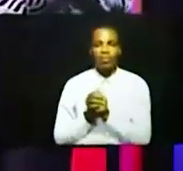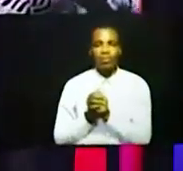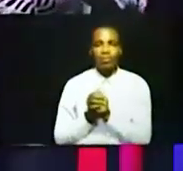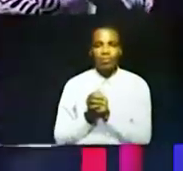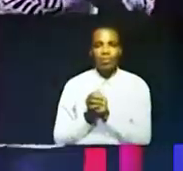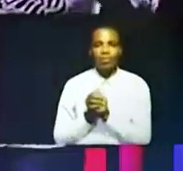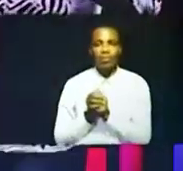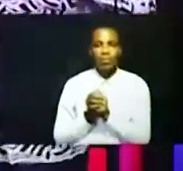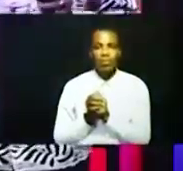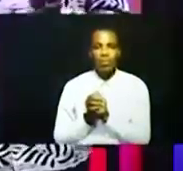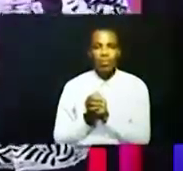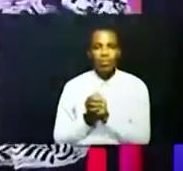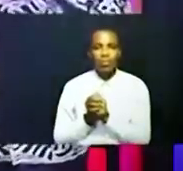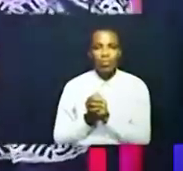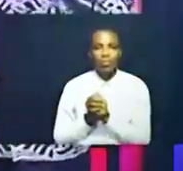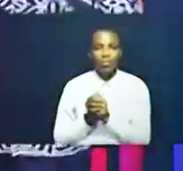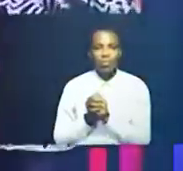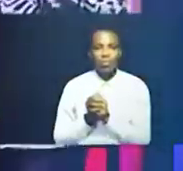Okay.